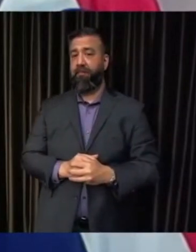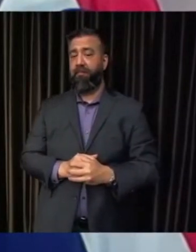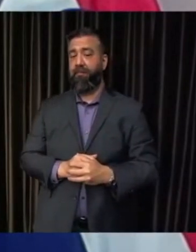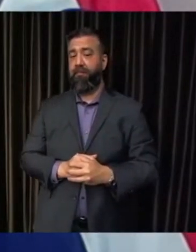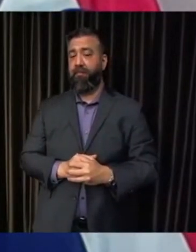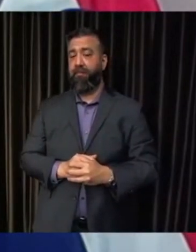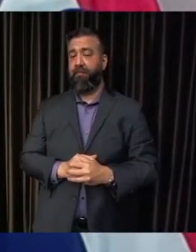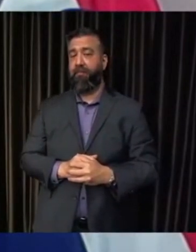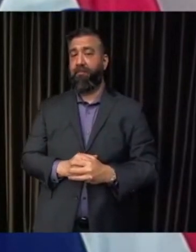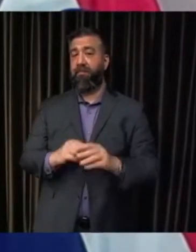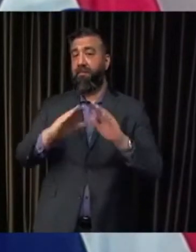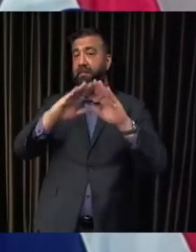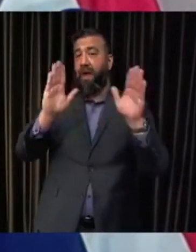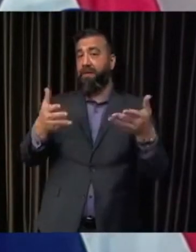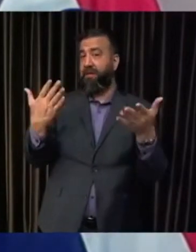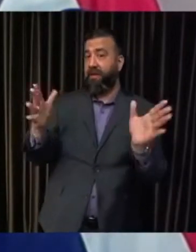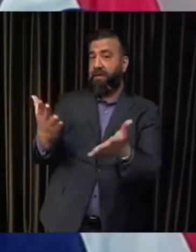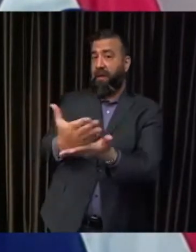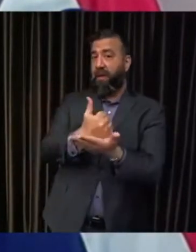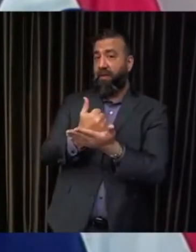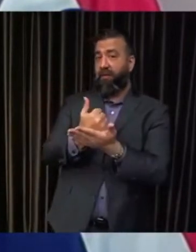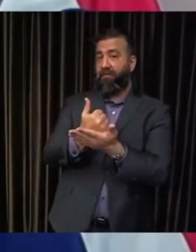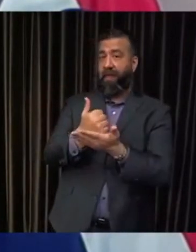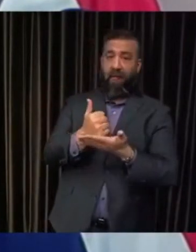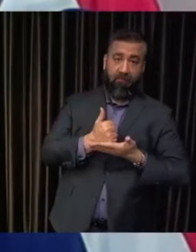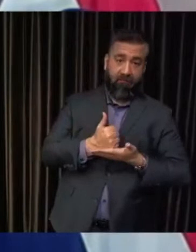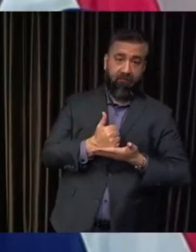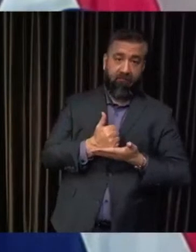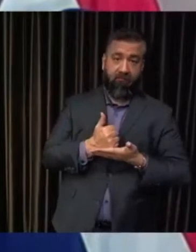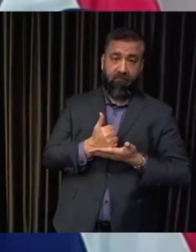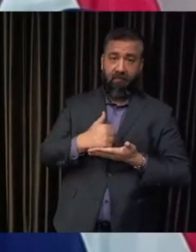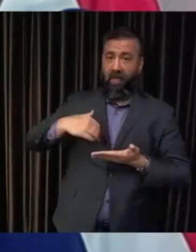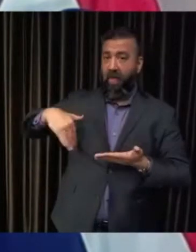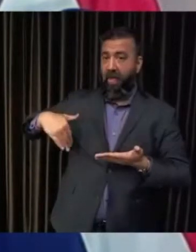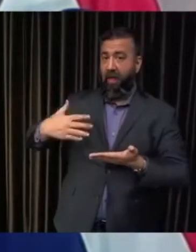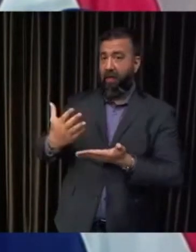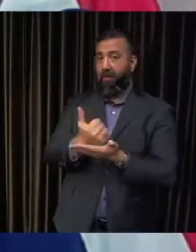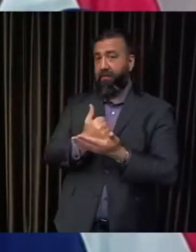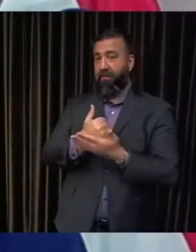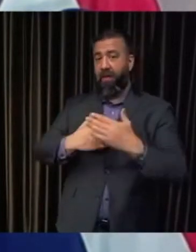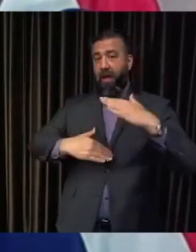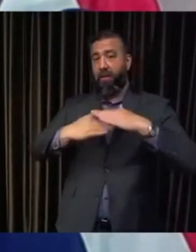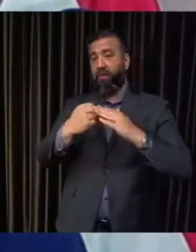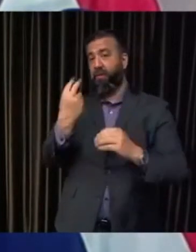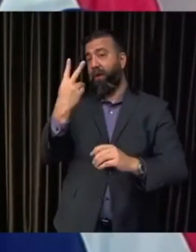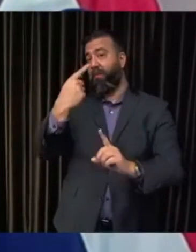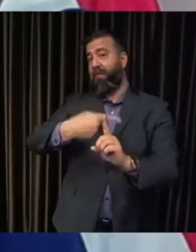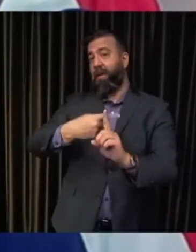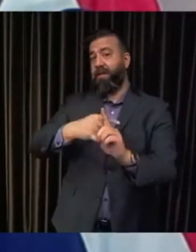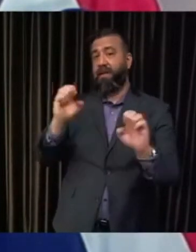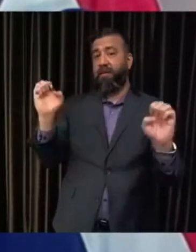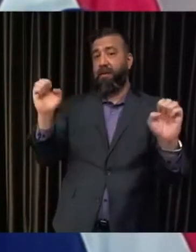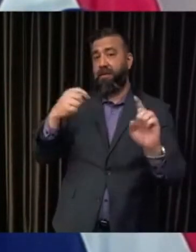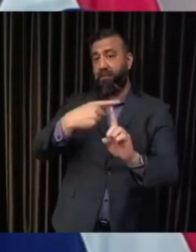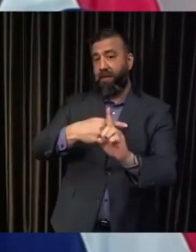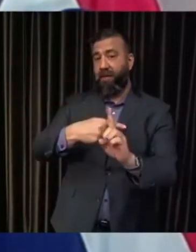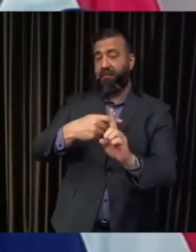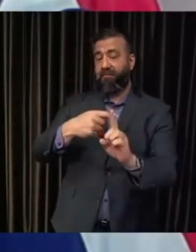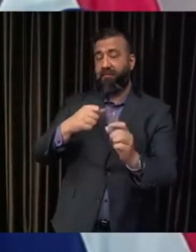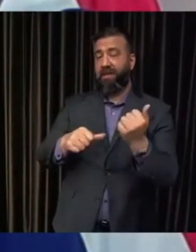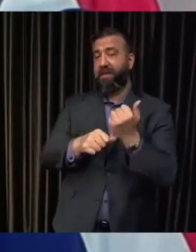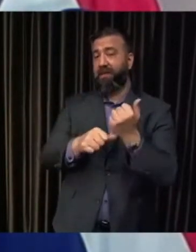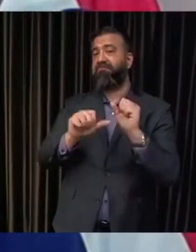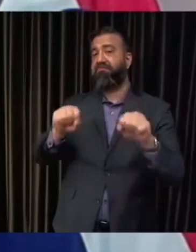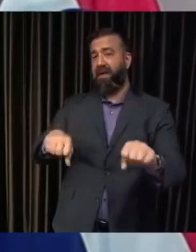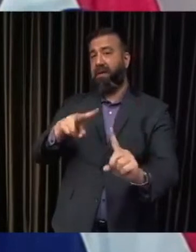have received assistance through previous programs but have not yet received the maximum 12 months of emergency rental assistance